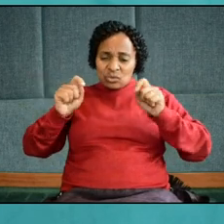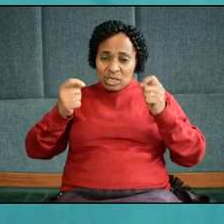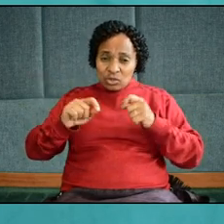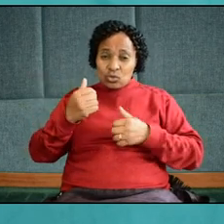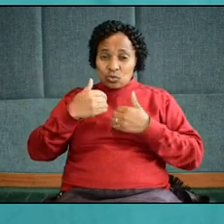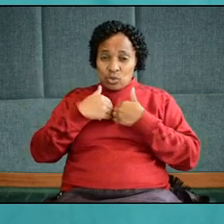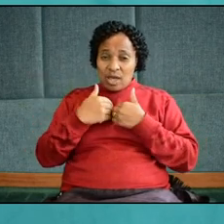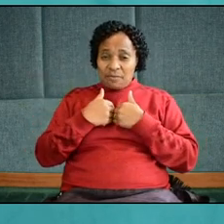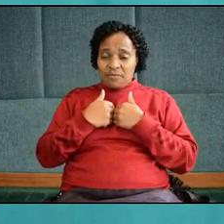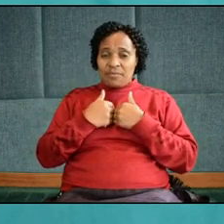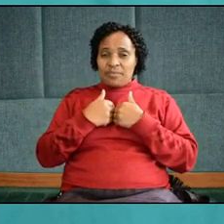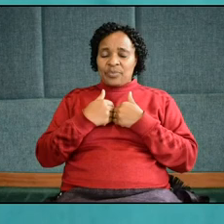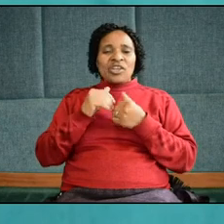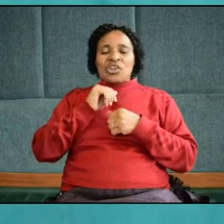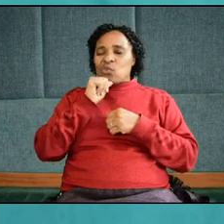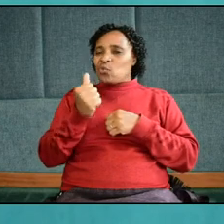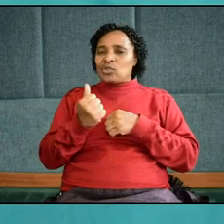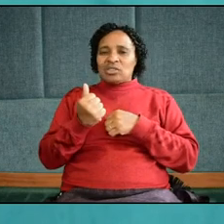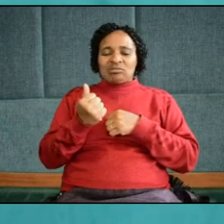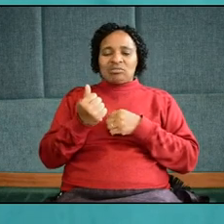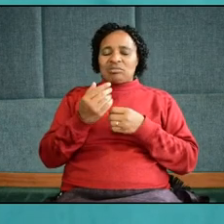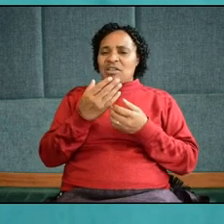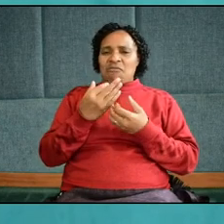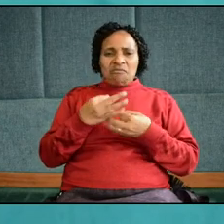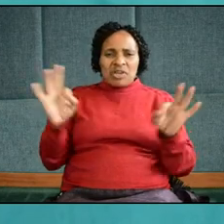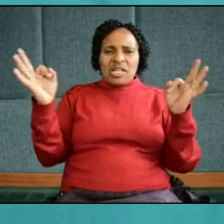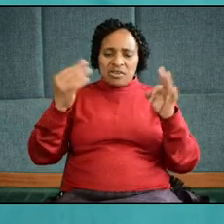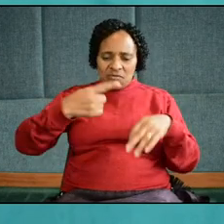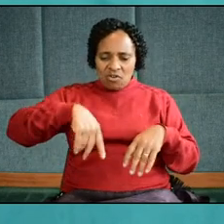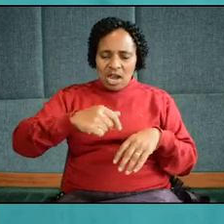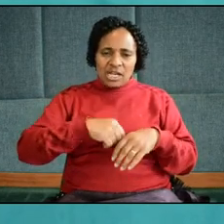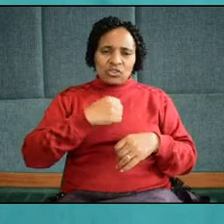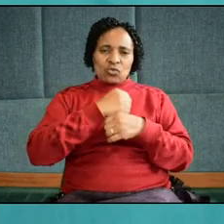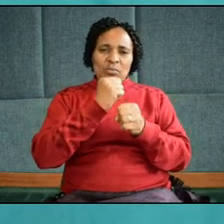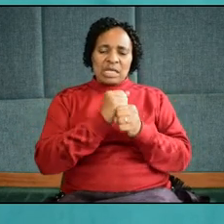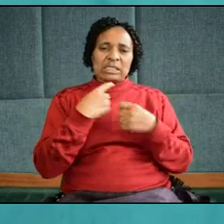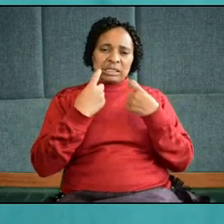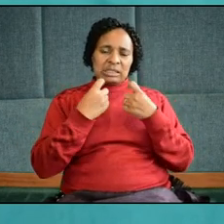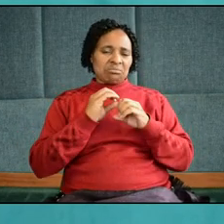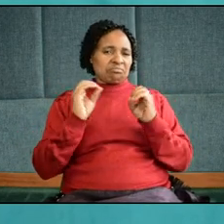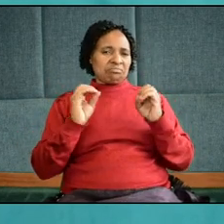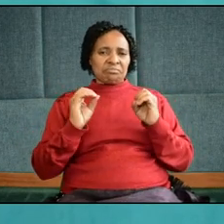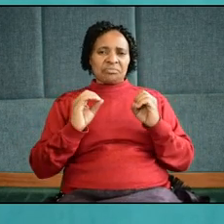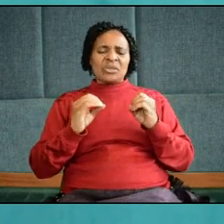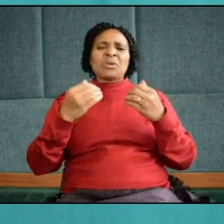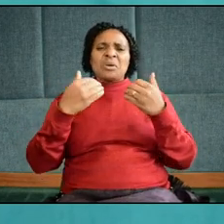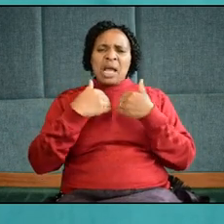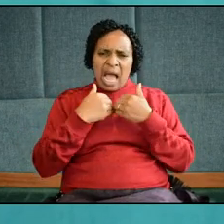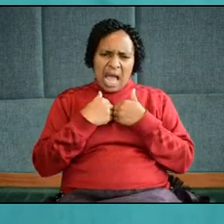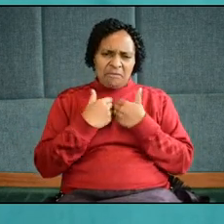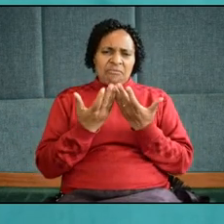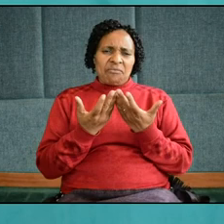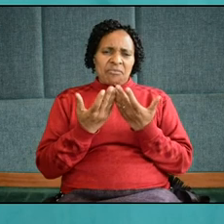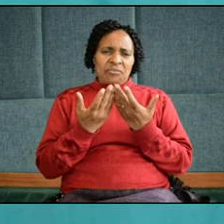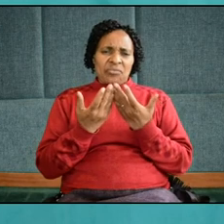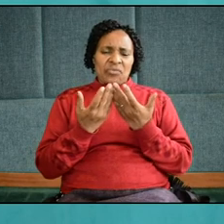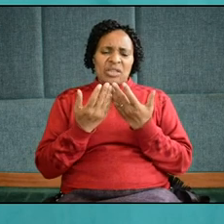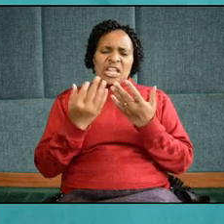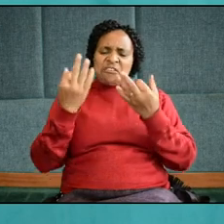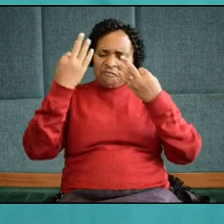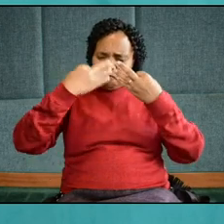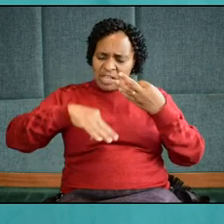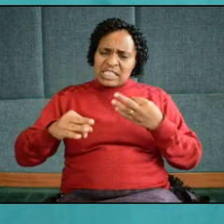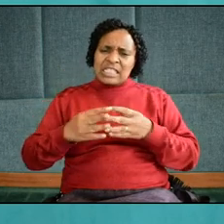we face is not a justification for us to commit sin. You might have face the